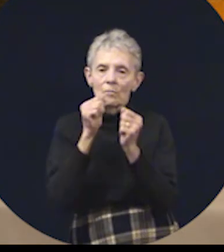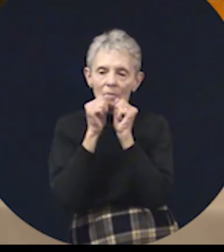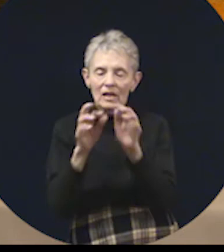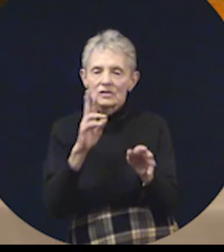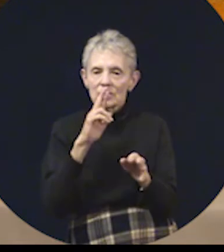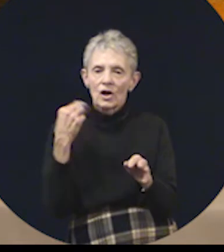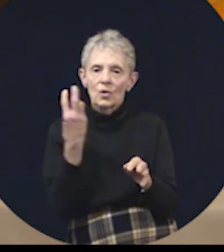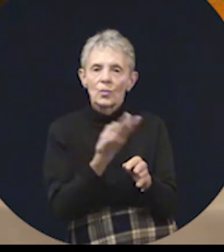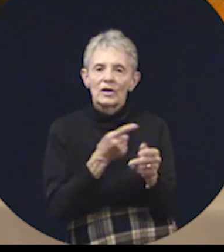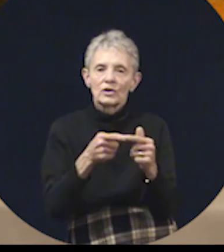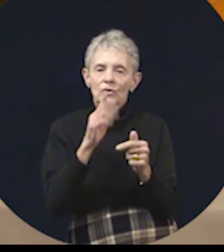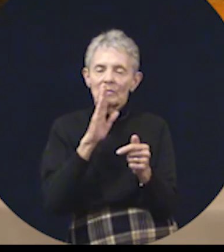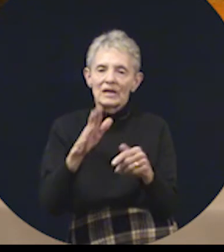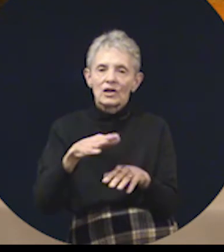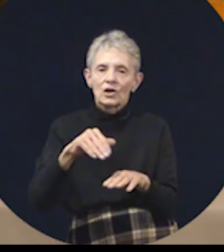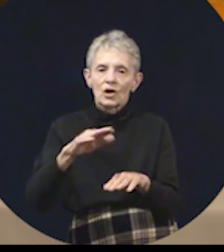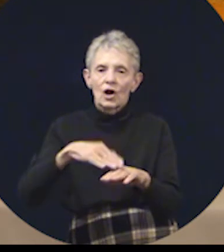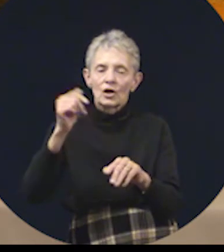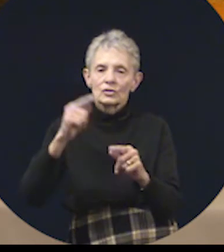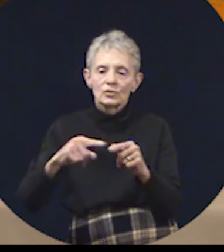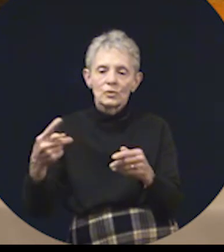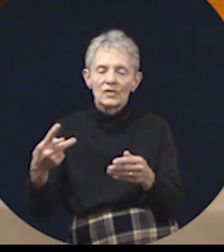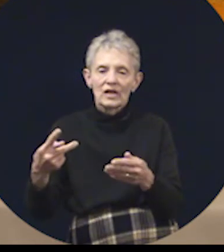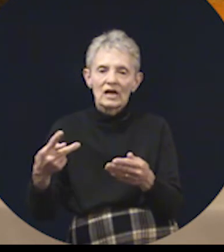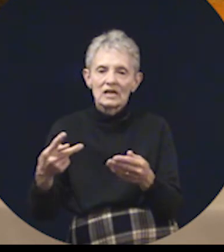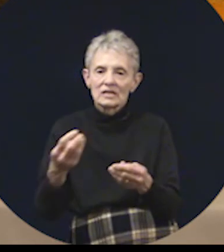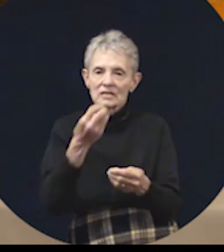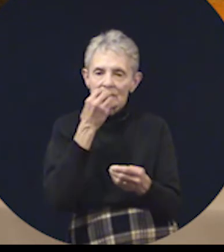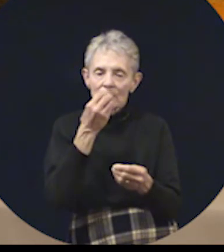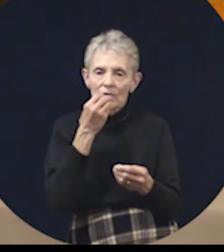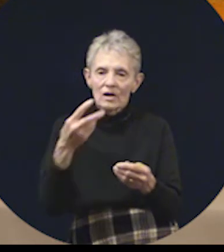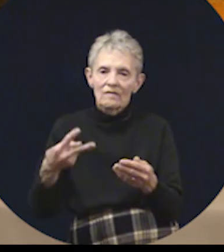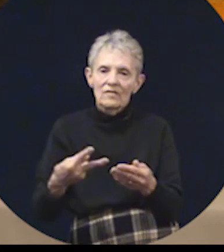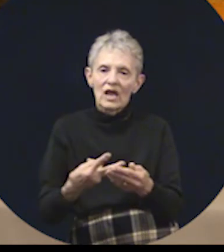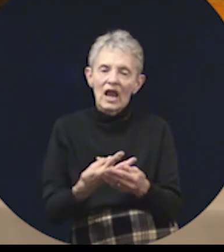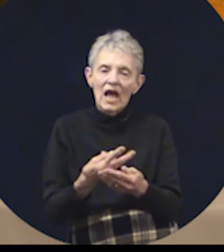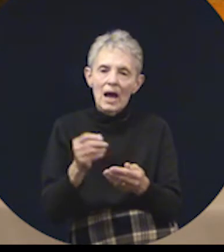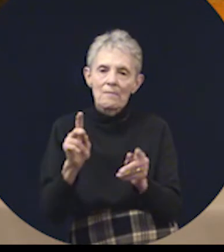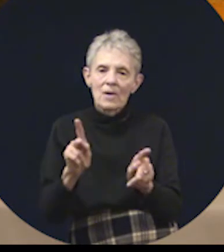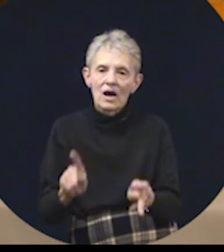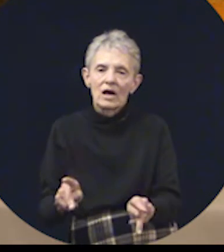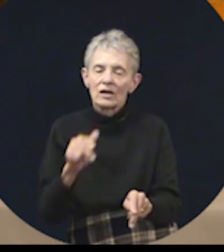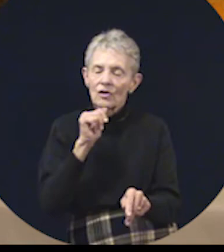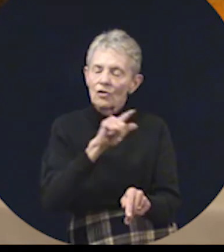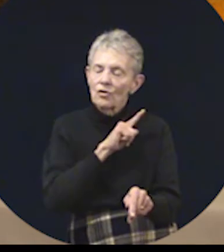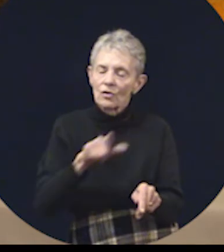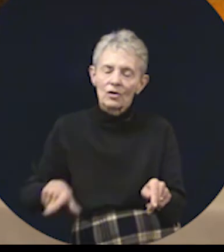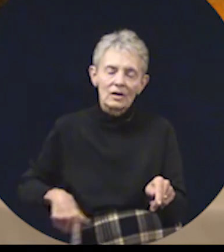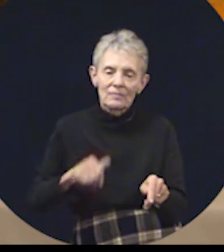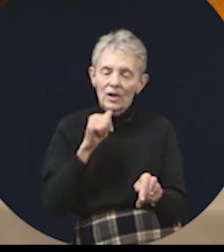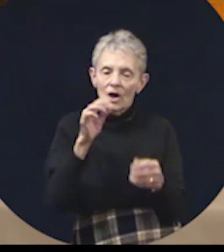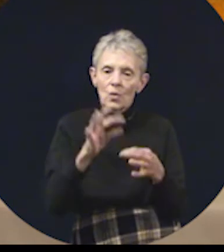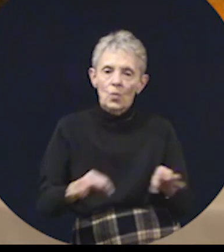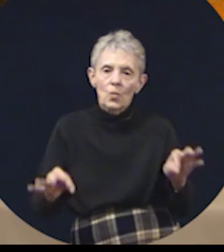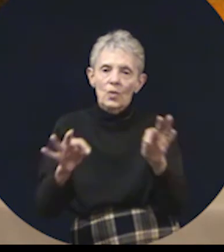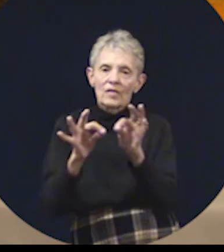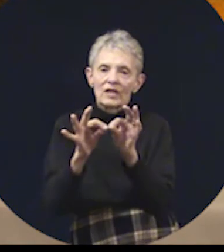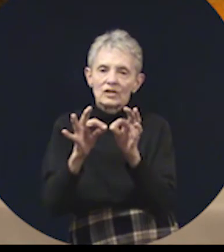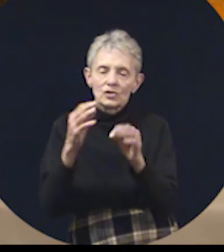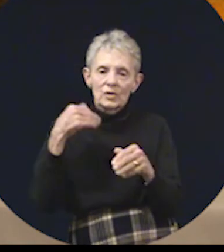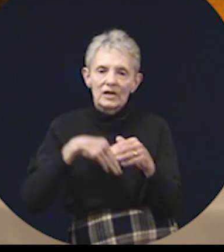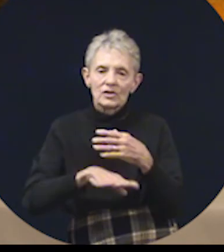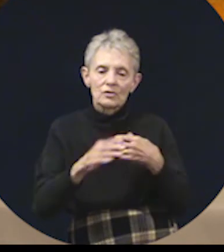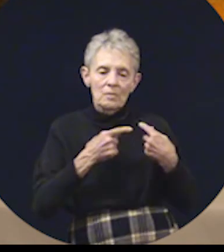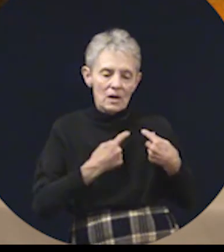Lamb. Lord, I am not worthy that you should enter under my roof, but only say the word and my soul shall